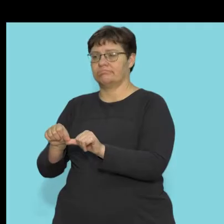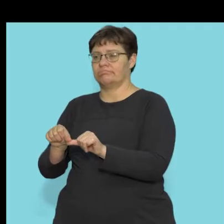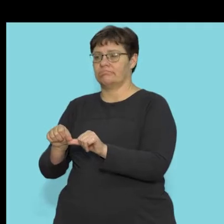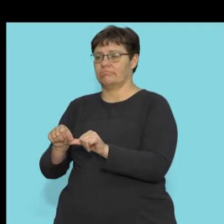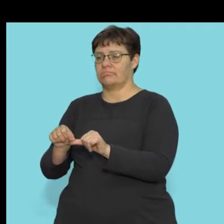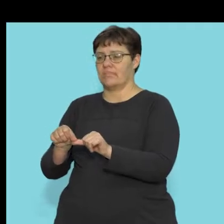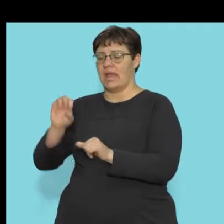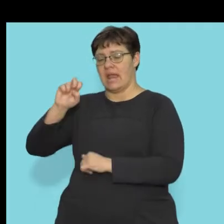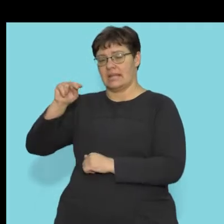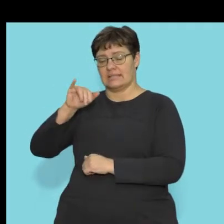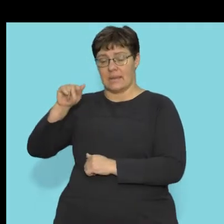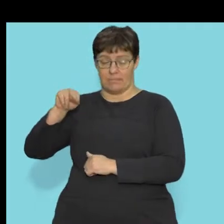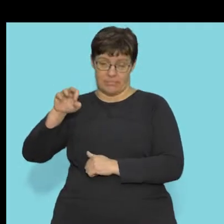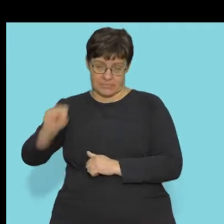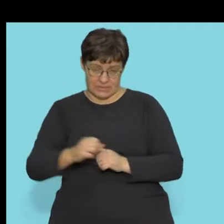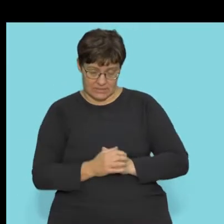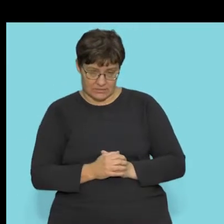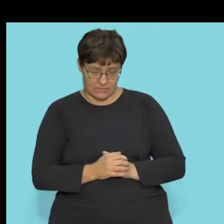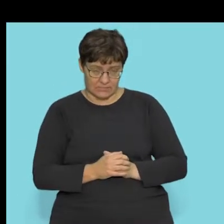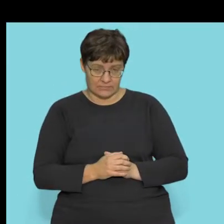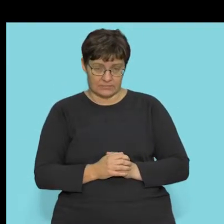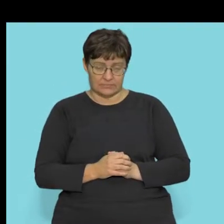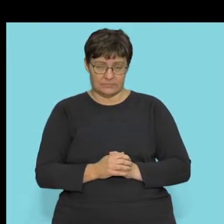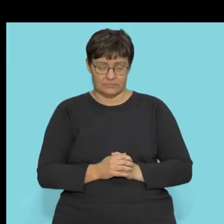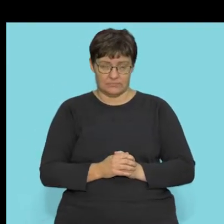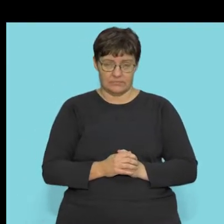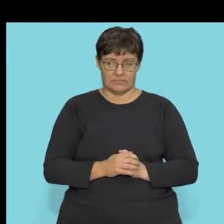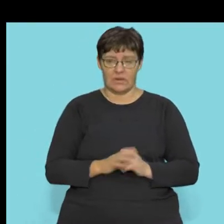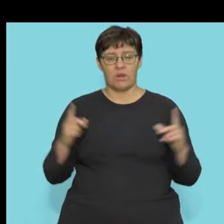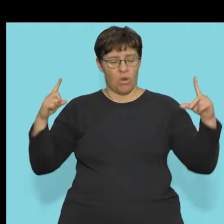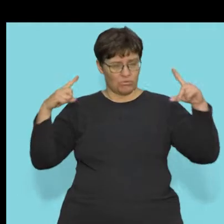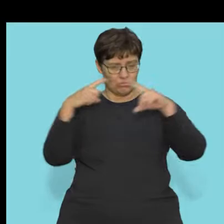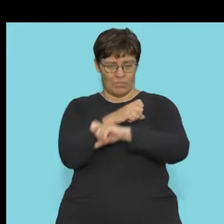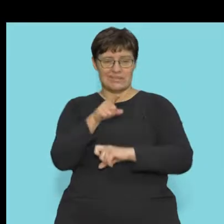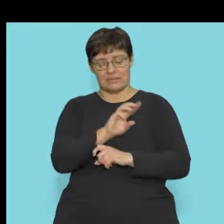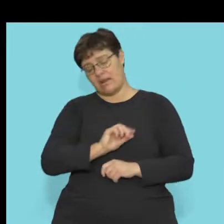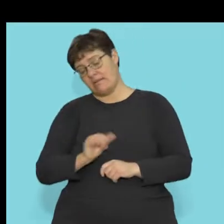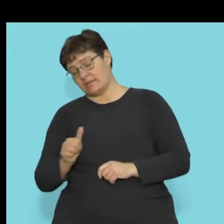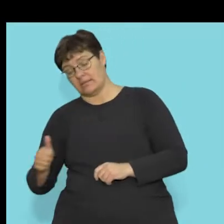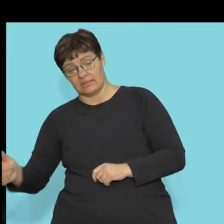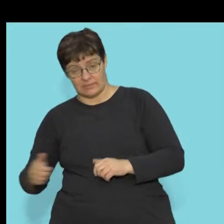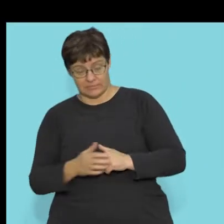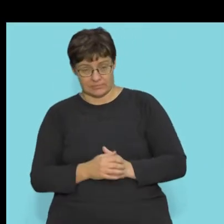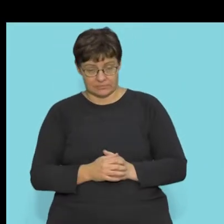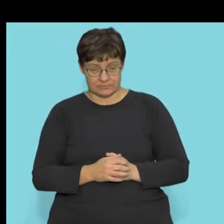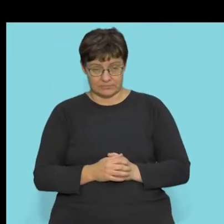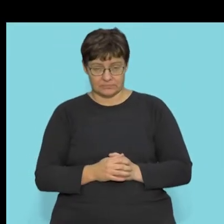this hydrogen-rich atoms are carried through by a complex molecule into the next